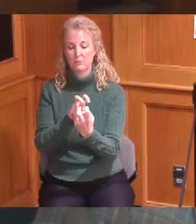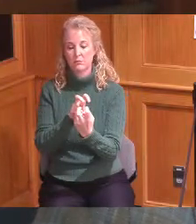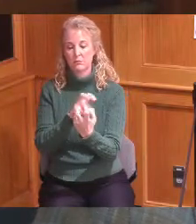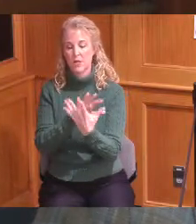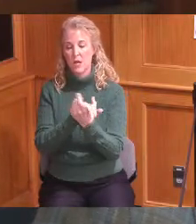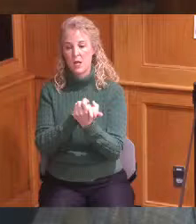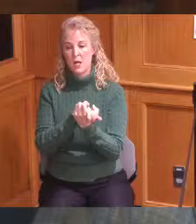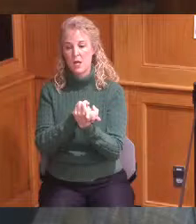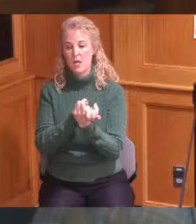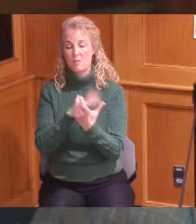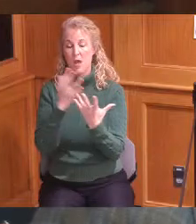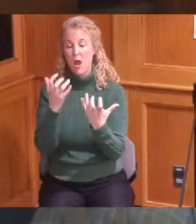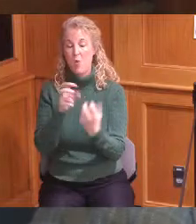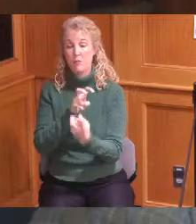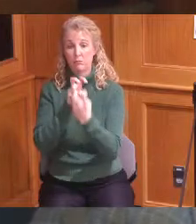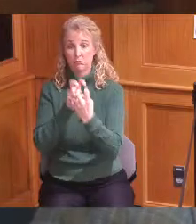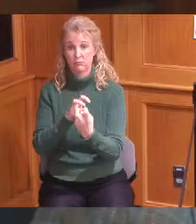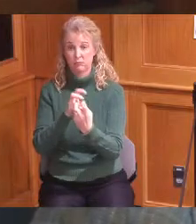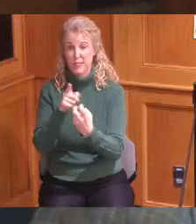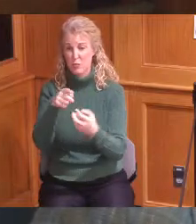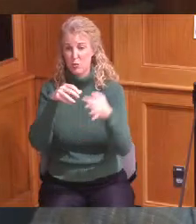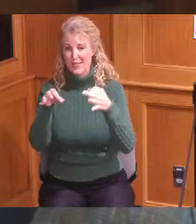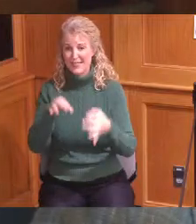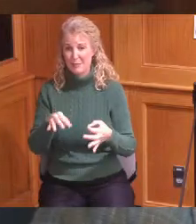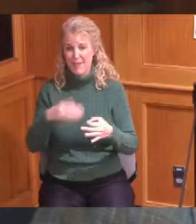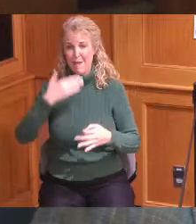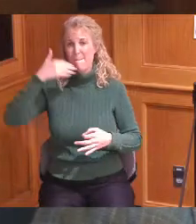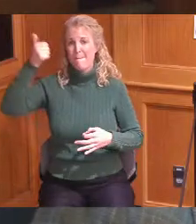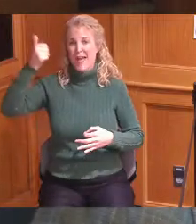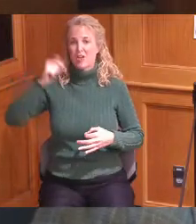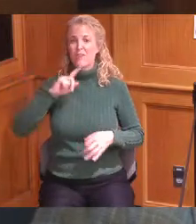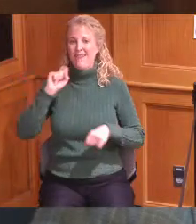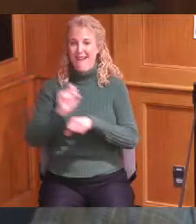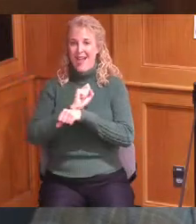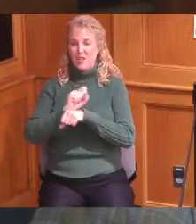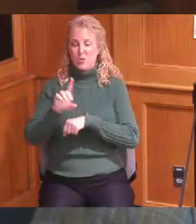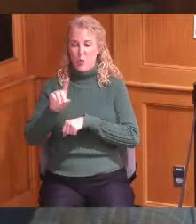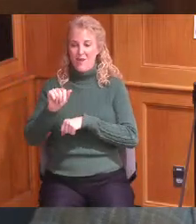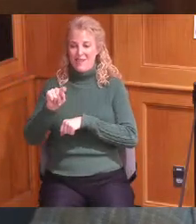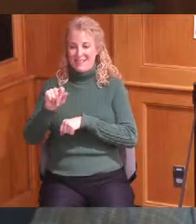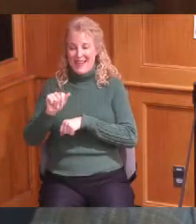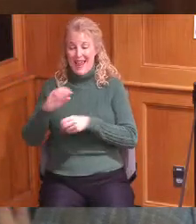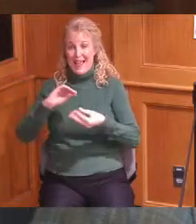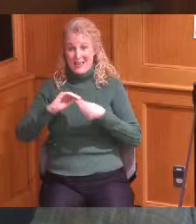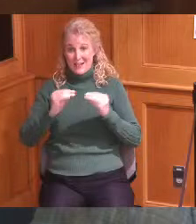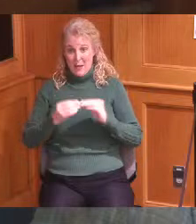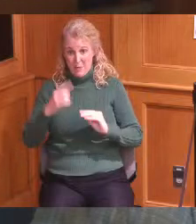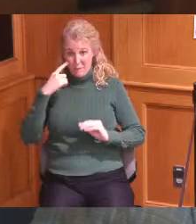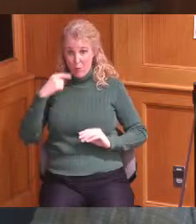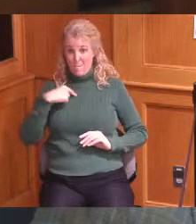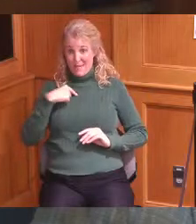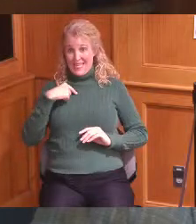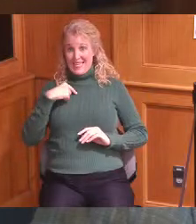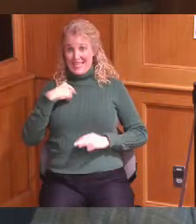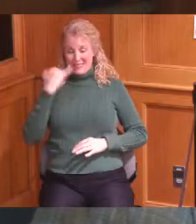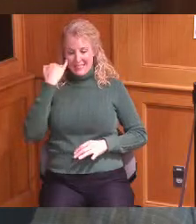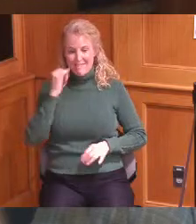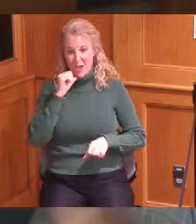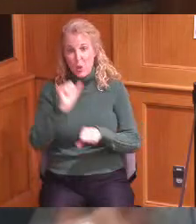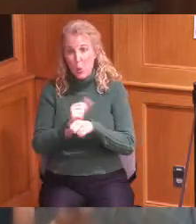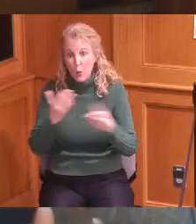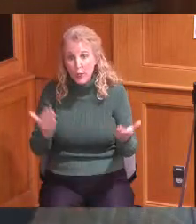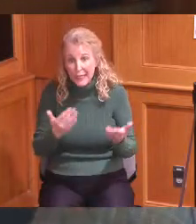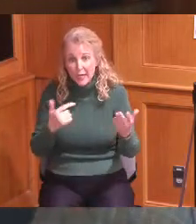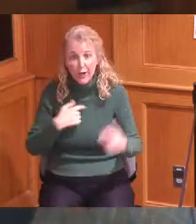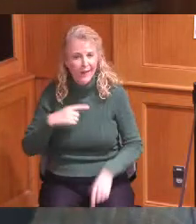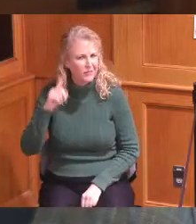do want to kind of sit down with you and get a better understanding of the numbers. Because if I'm not here and I'm